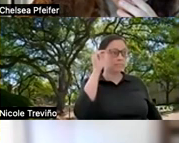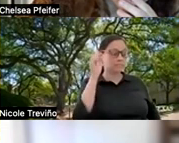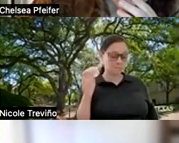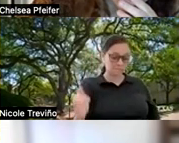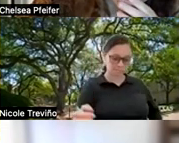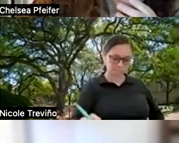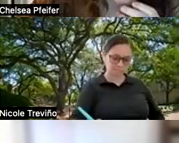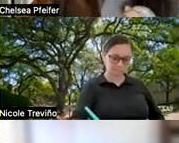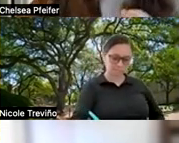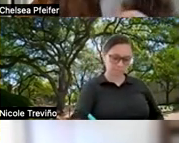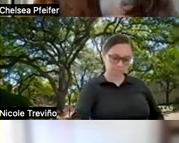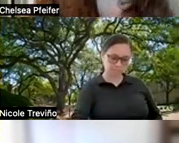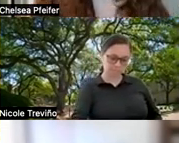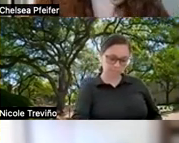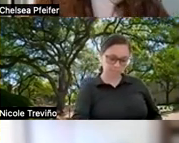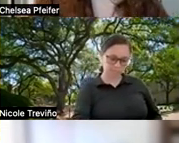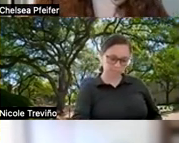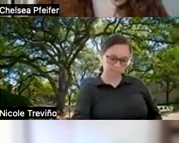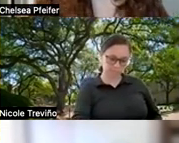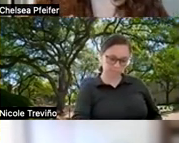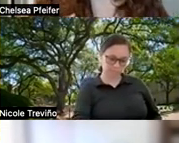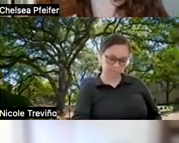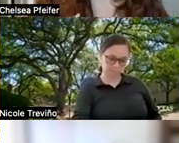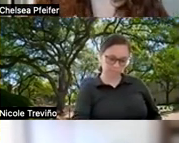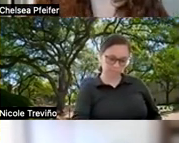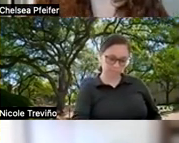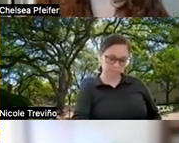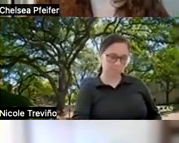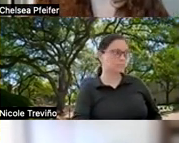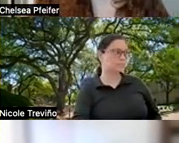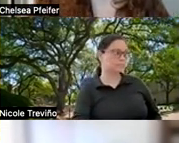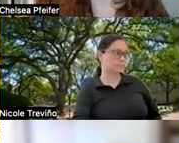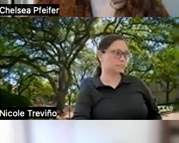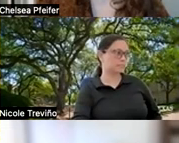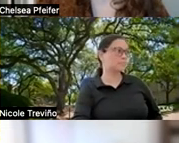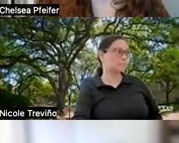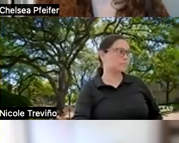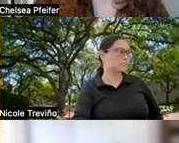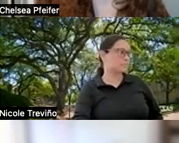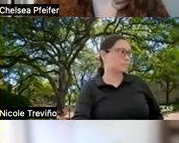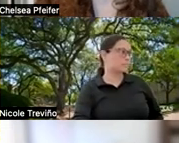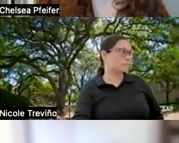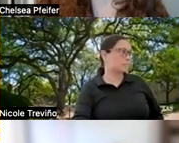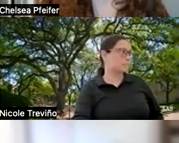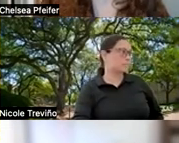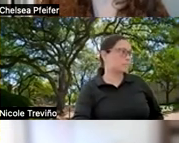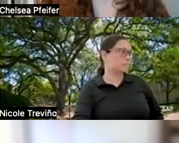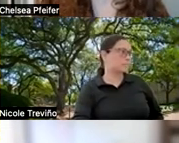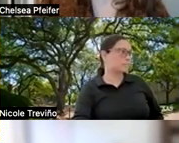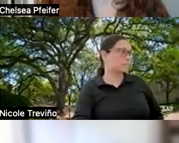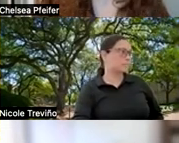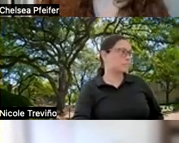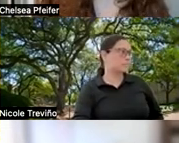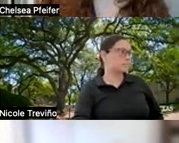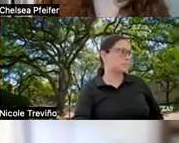workforce, if that's the childcare workforce or the ECI workforce or all the different programs all the state agencies